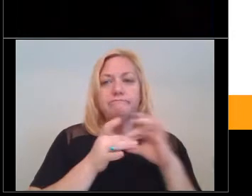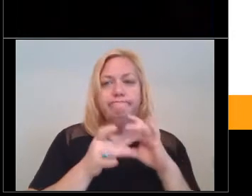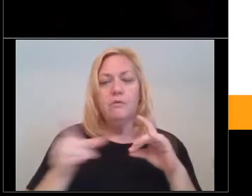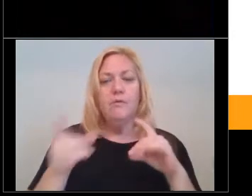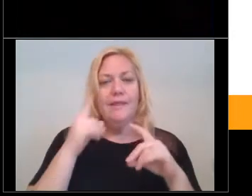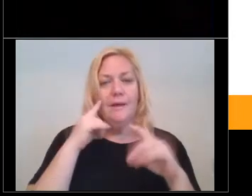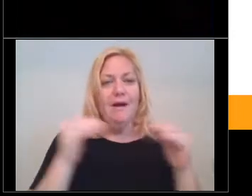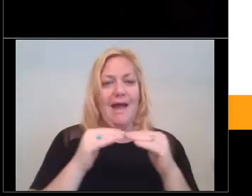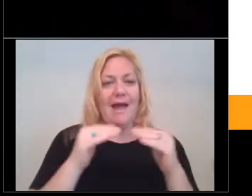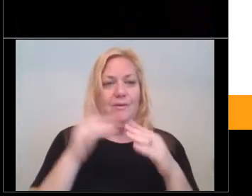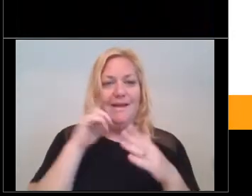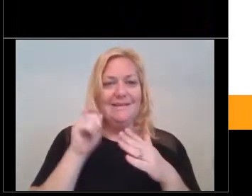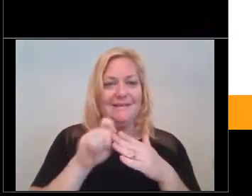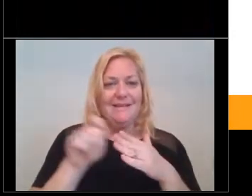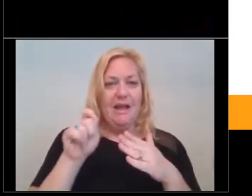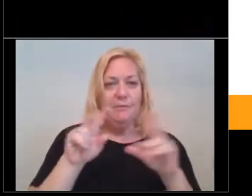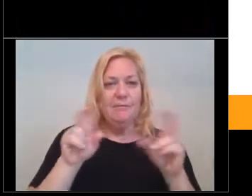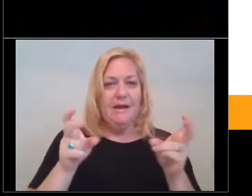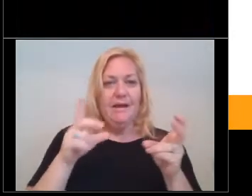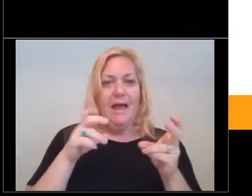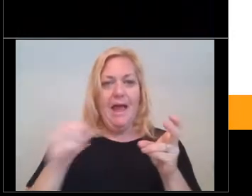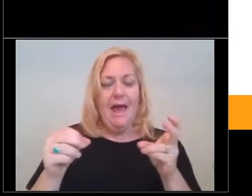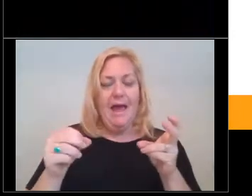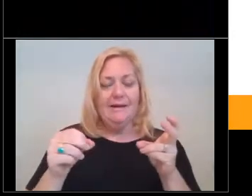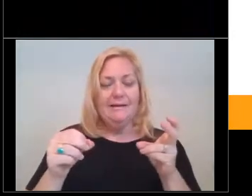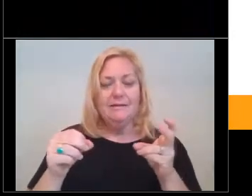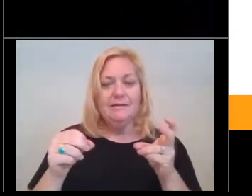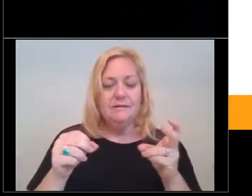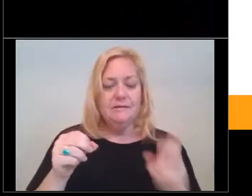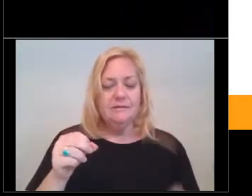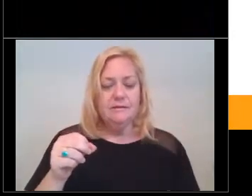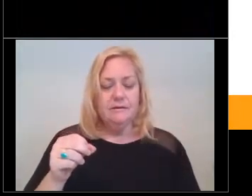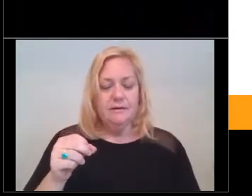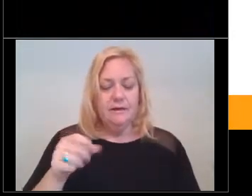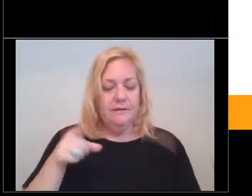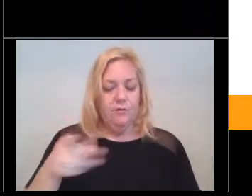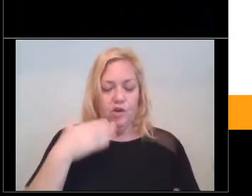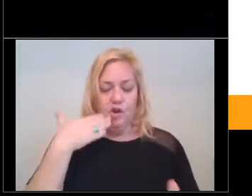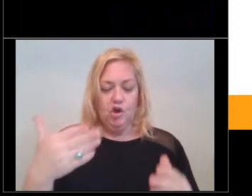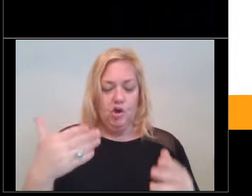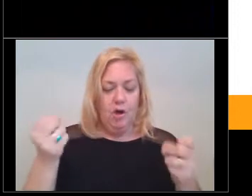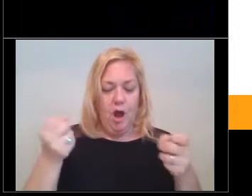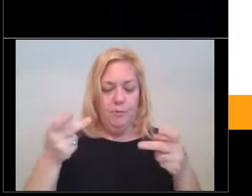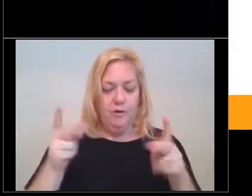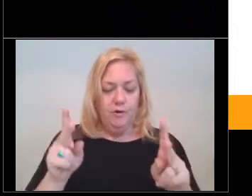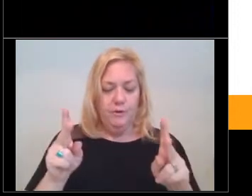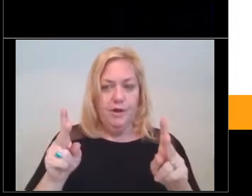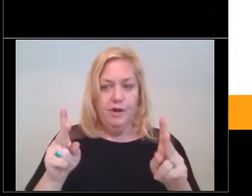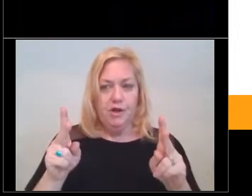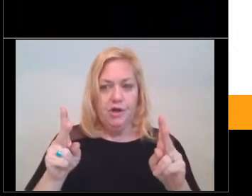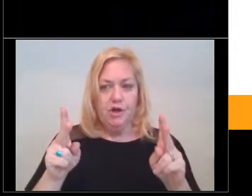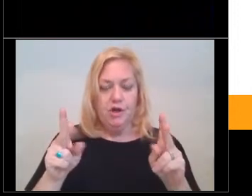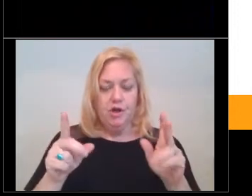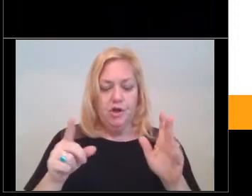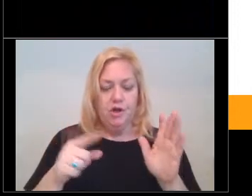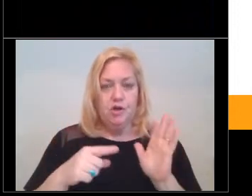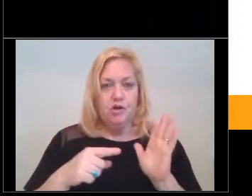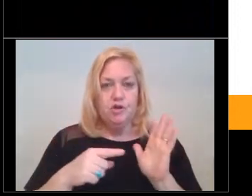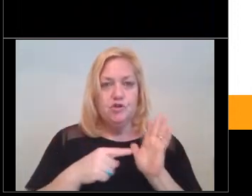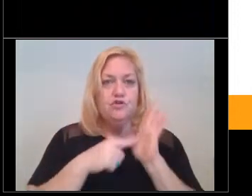about the Secretary's discussion at addressing that harm, this was a great opportunity to show up as a